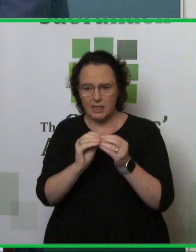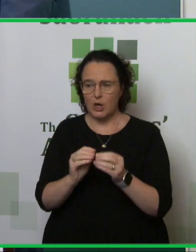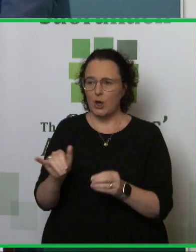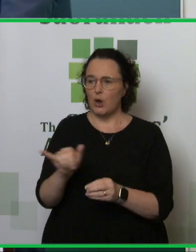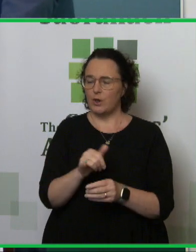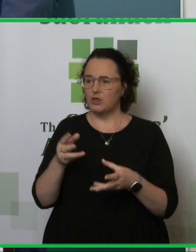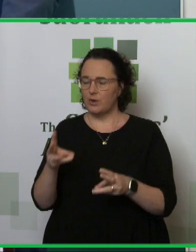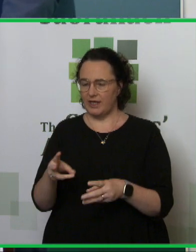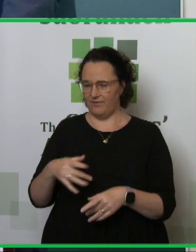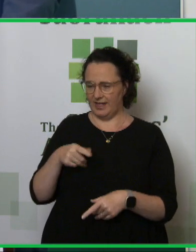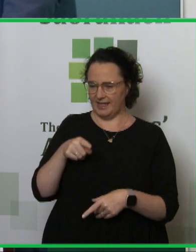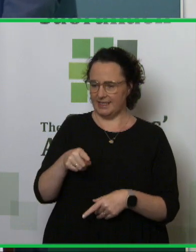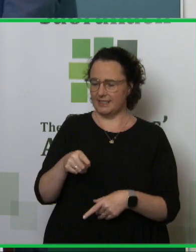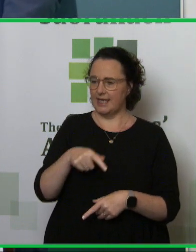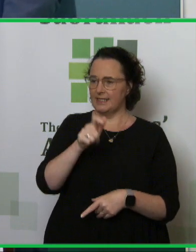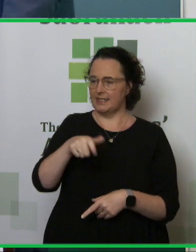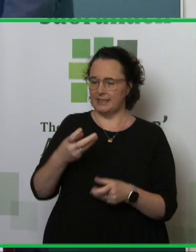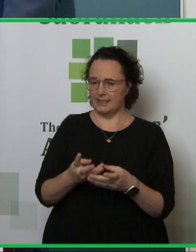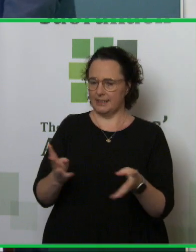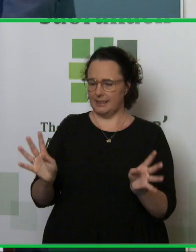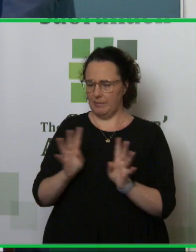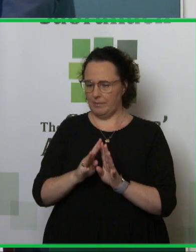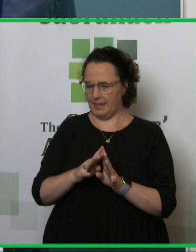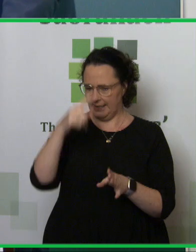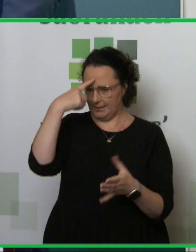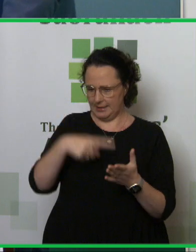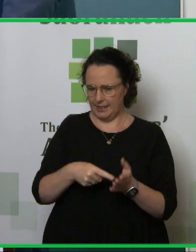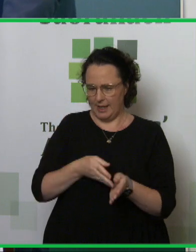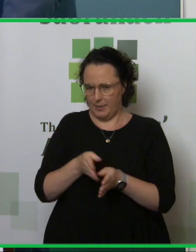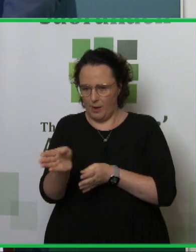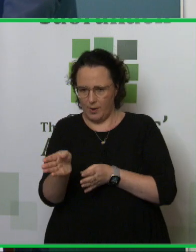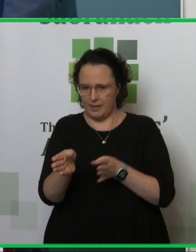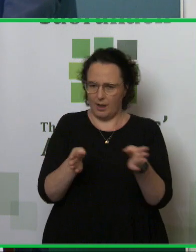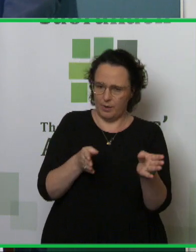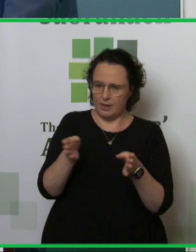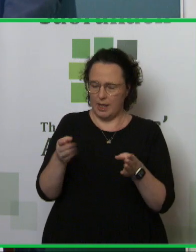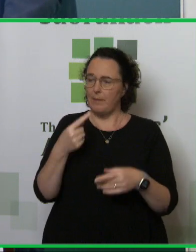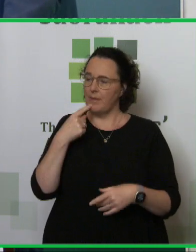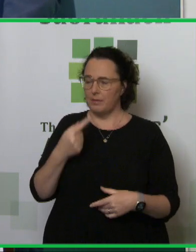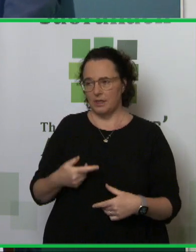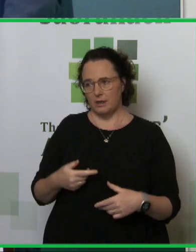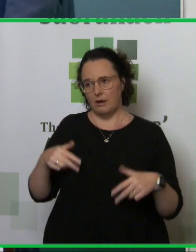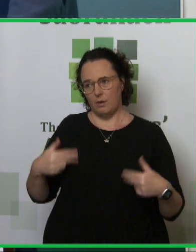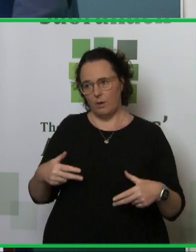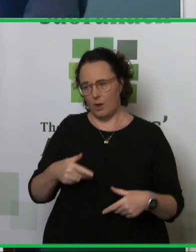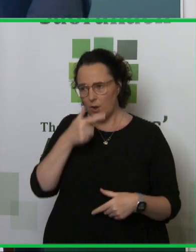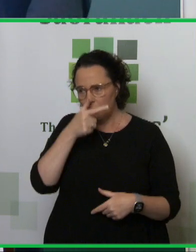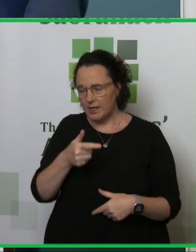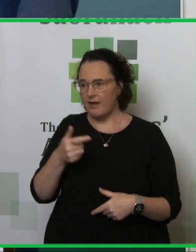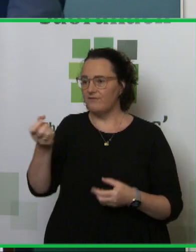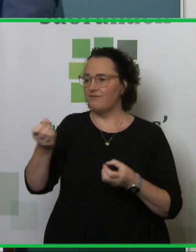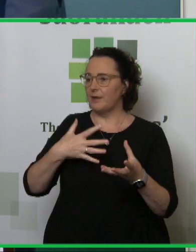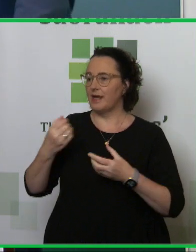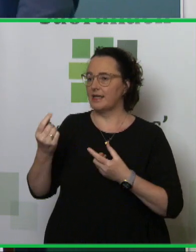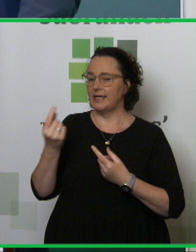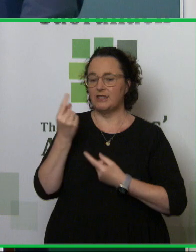people predict this Citizens' Assembly is going to go. What I would say to you, having been privileged to be getting feedback from each of you